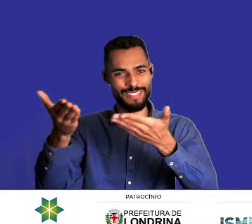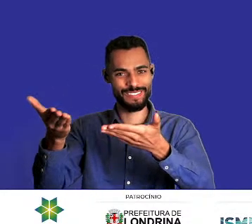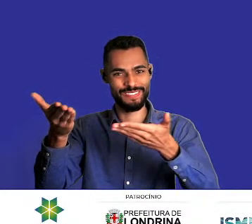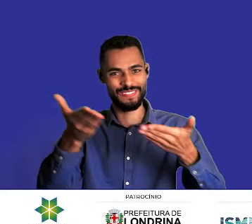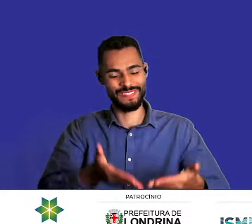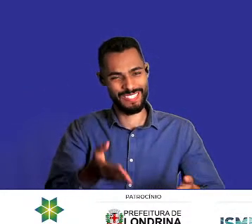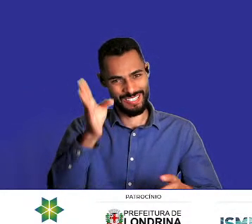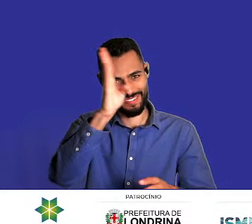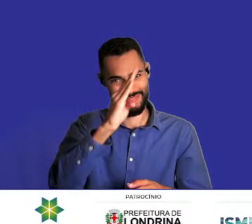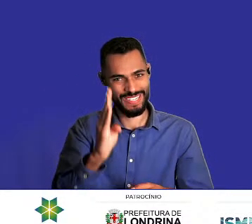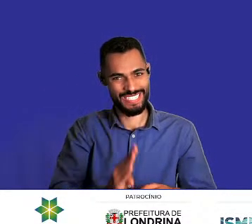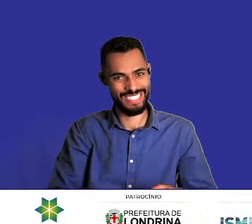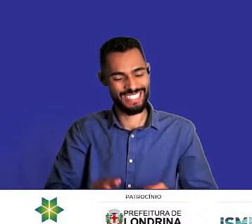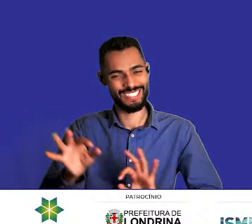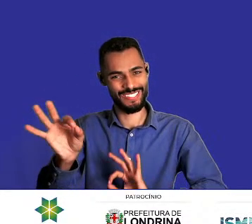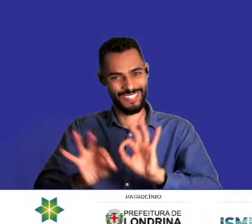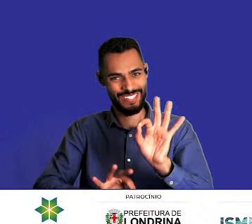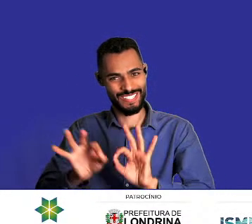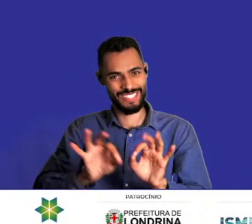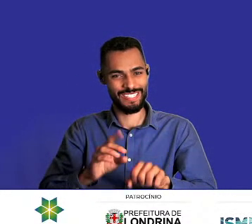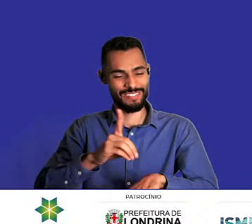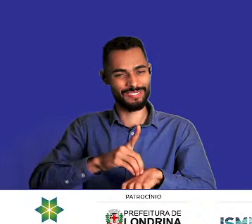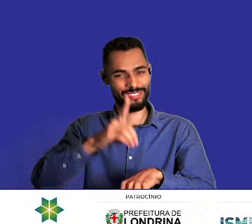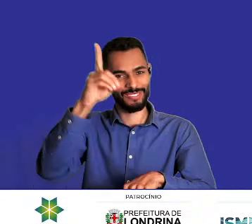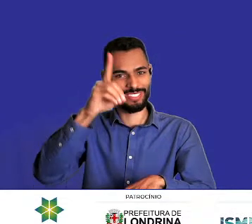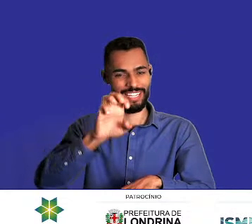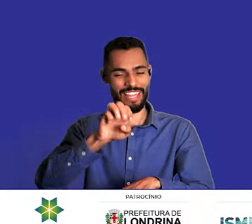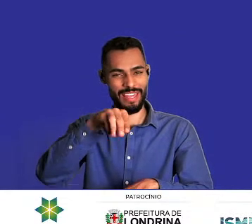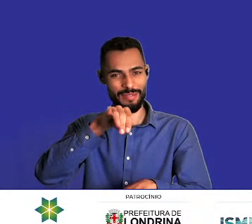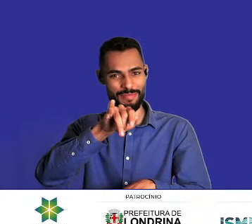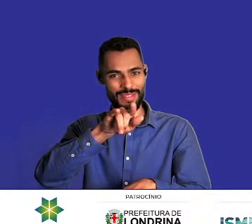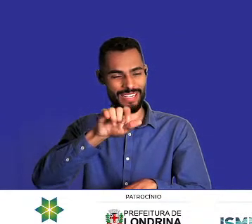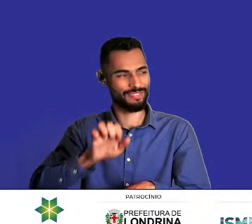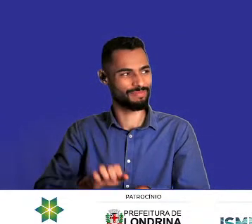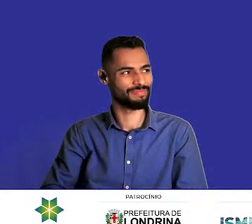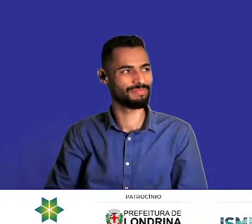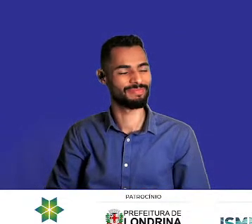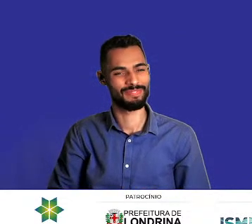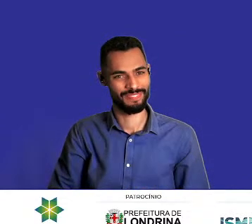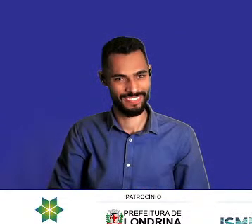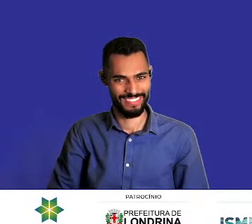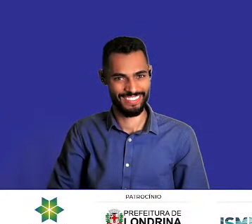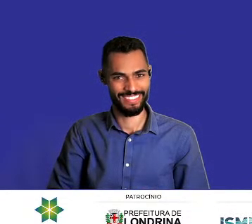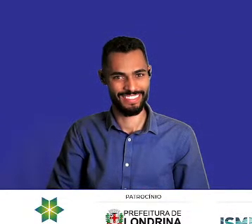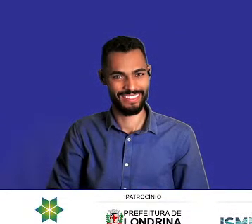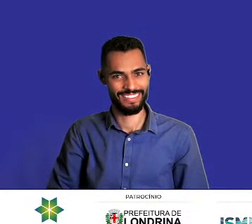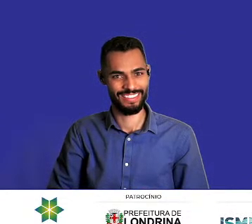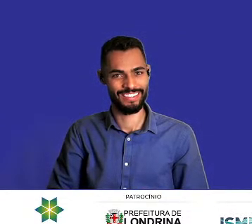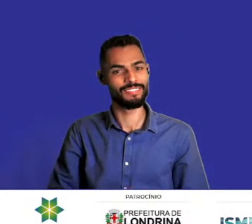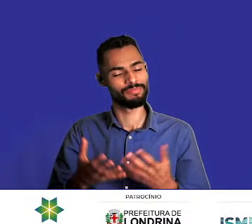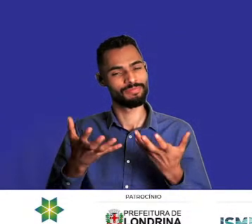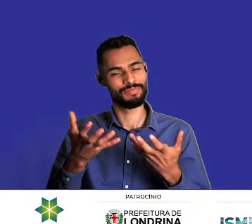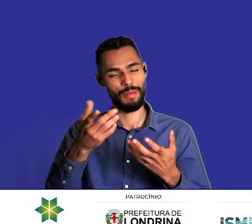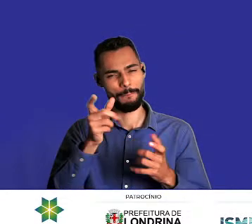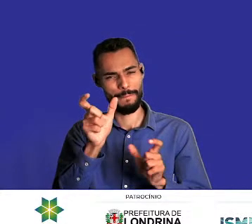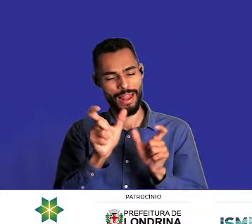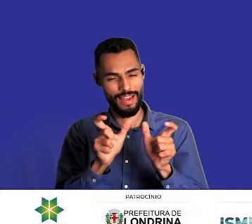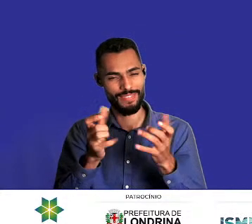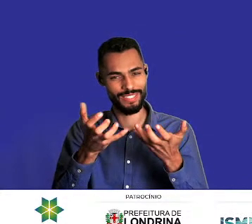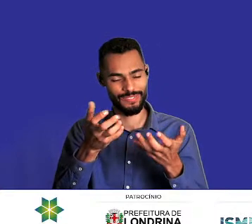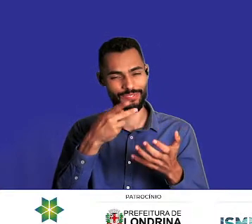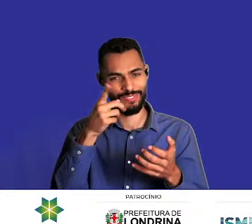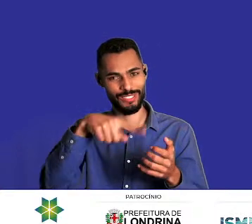Professor Oliveira would like to say some words. Mm-hmm. Good afternoon, everyone in Brazil. Thank you,